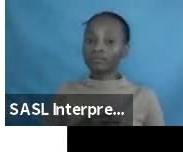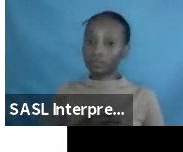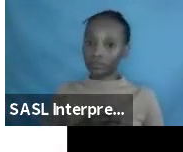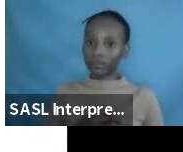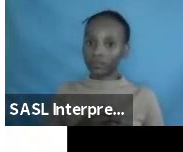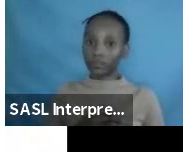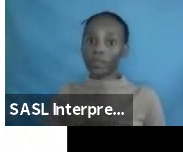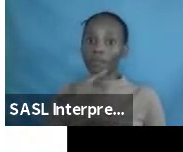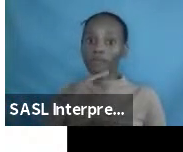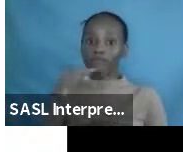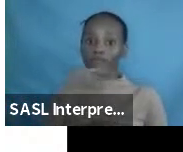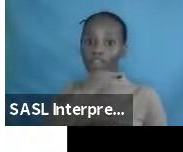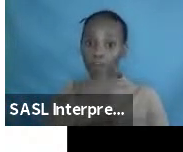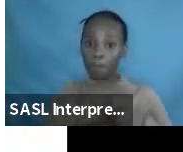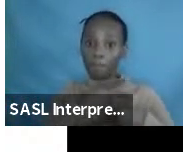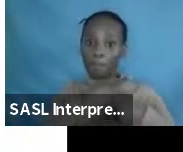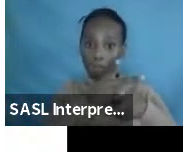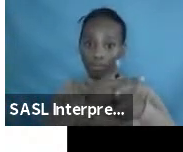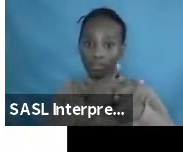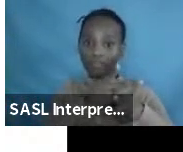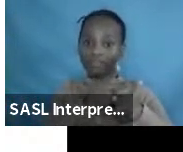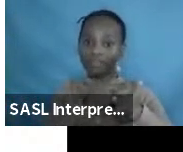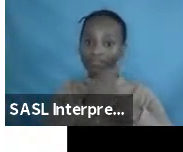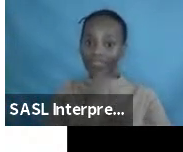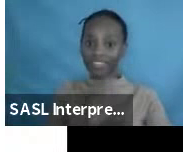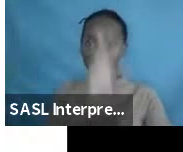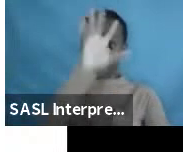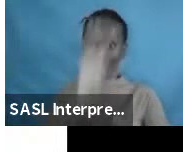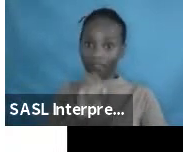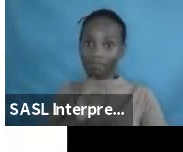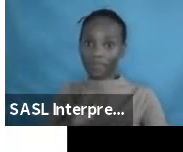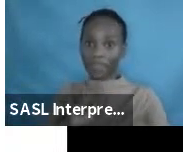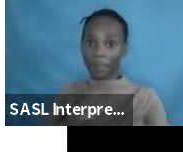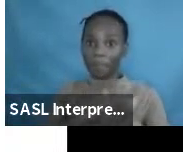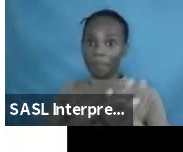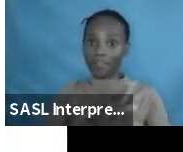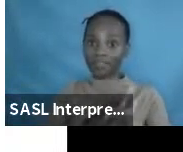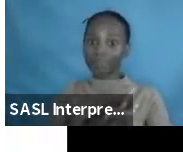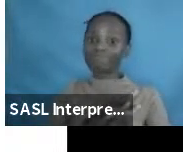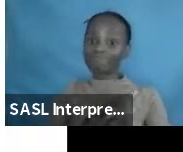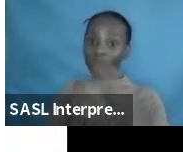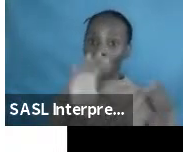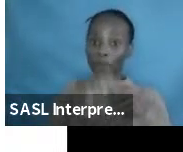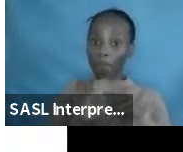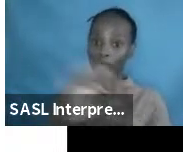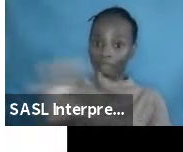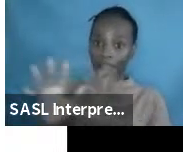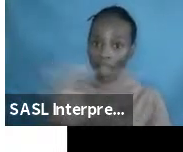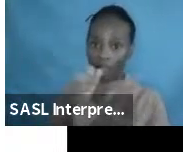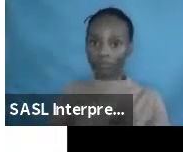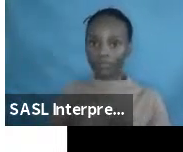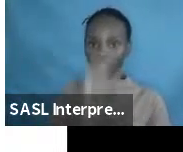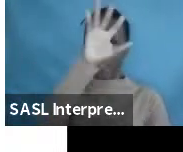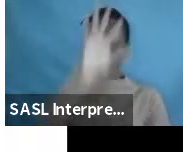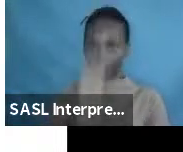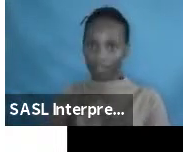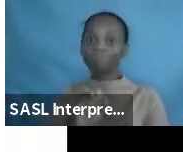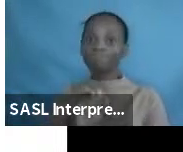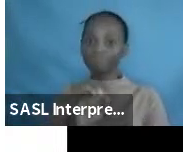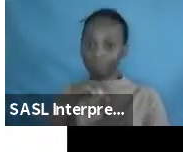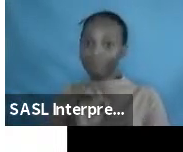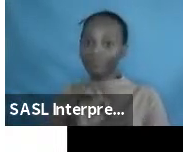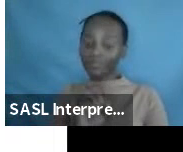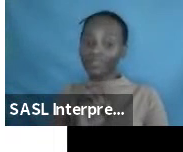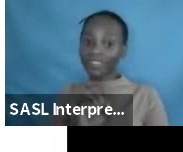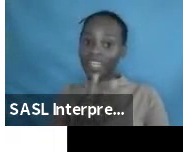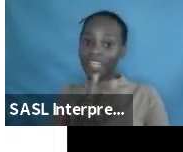South Africa are seen through the fact that South Africa is a global player and it cannot be isolated from the global